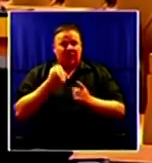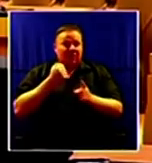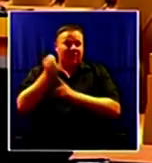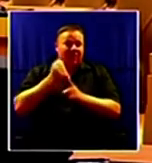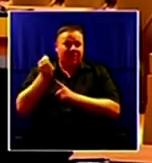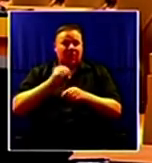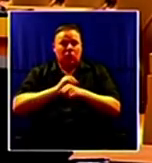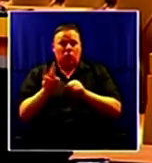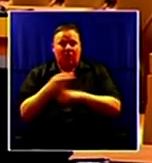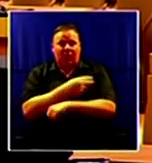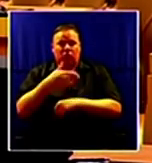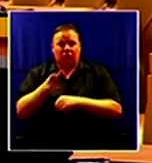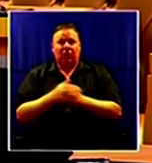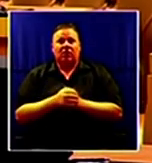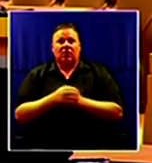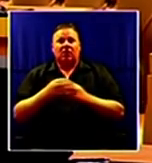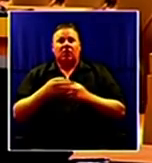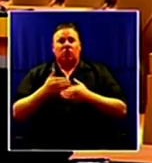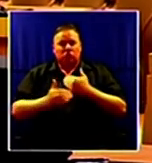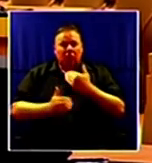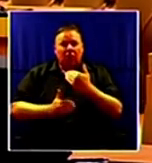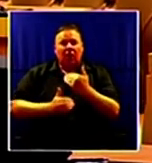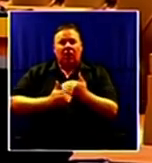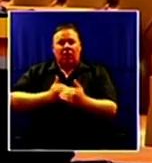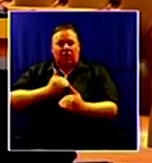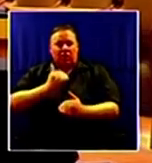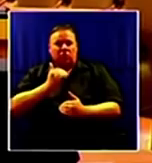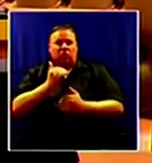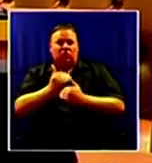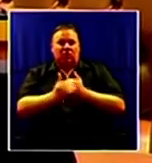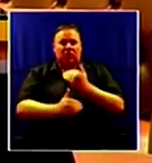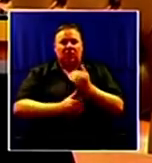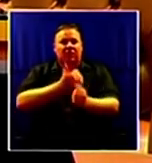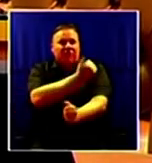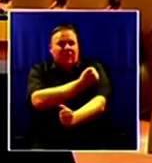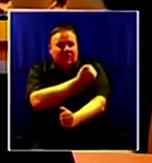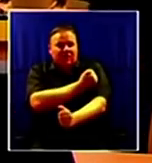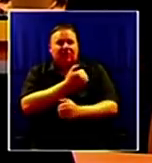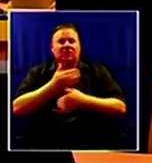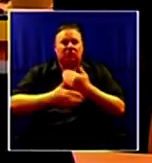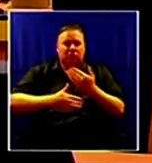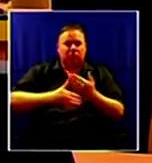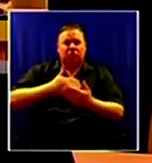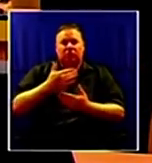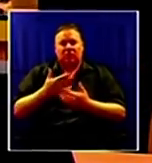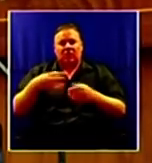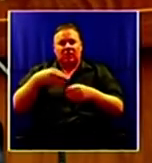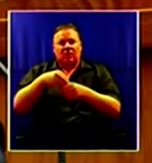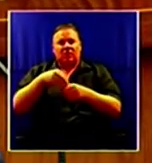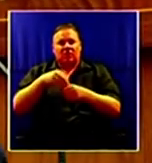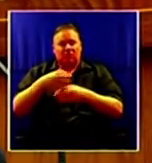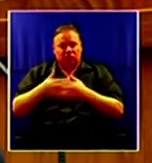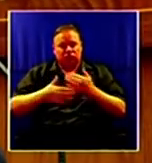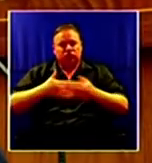gradually fight this, introducing vaccines, we should be able to return in time to